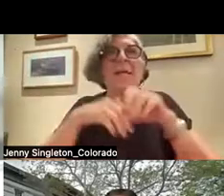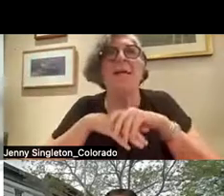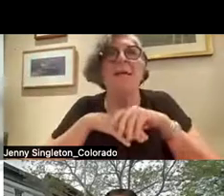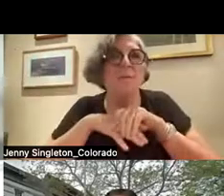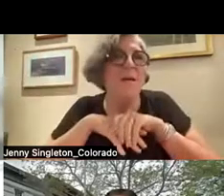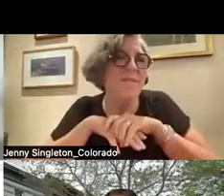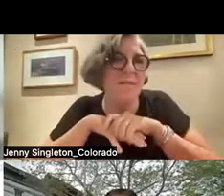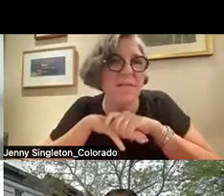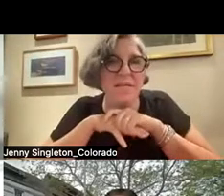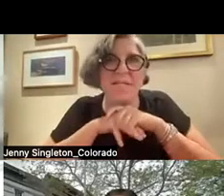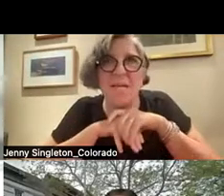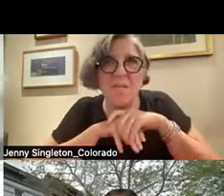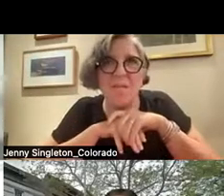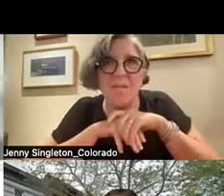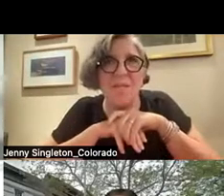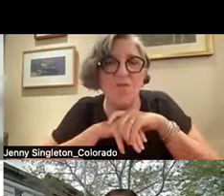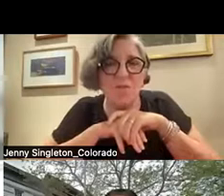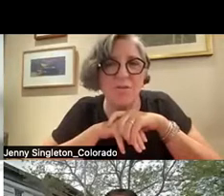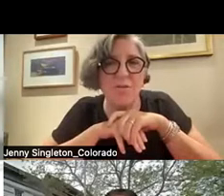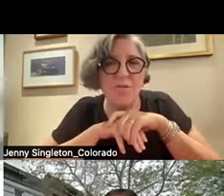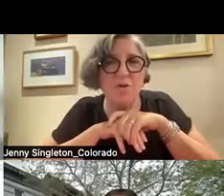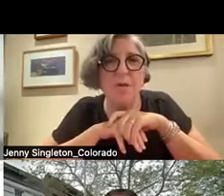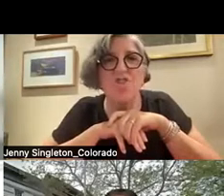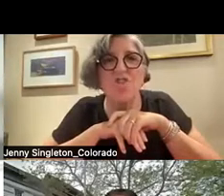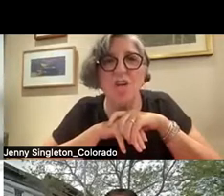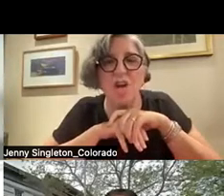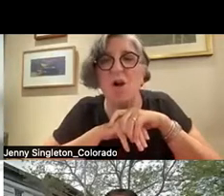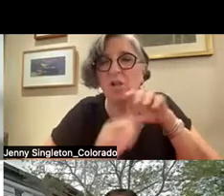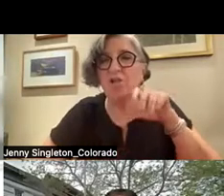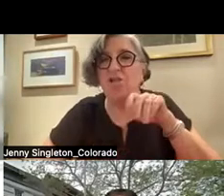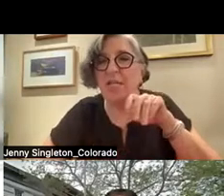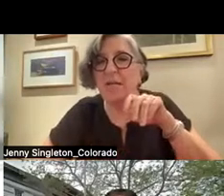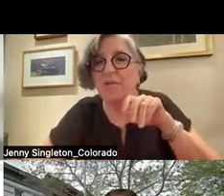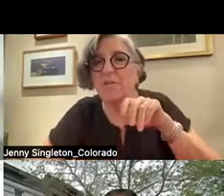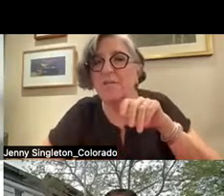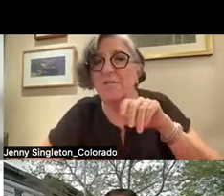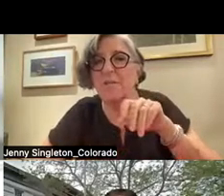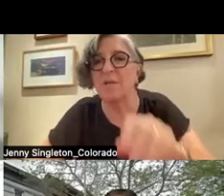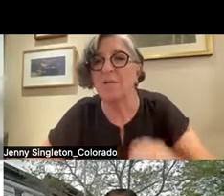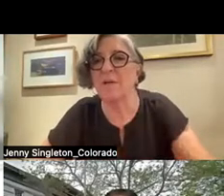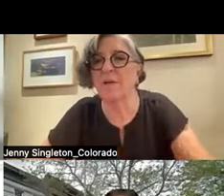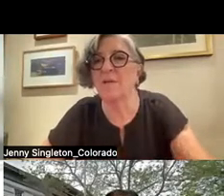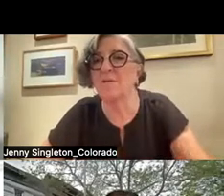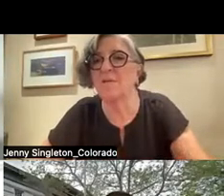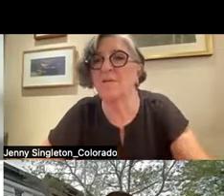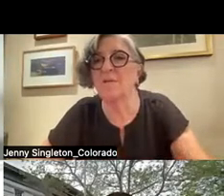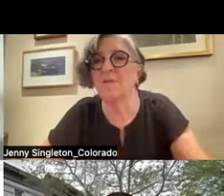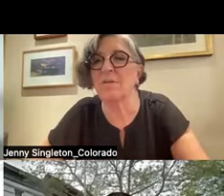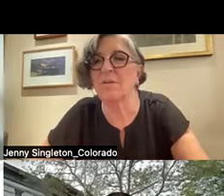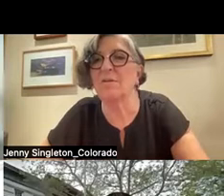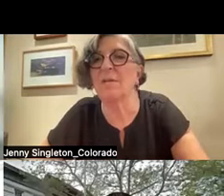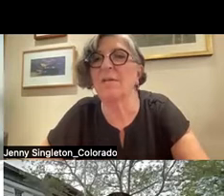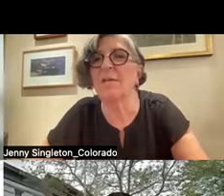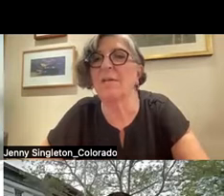widely. There was an attempt to introduce the term chairology, which I will type in here to